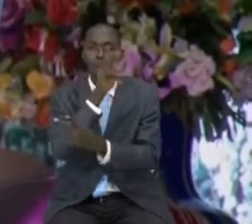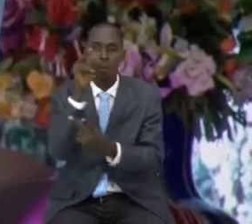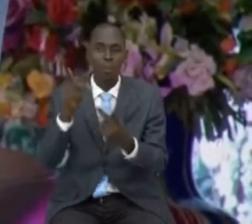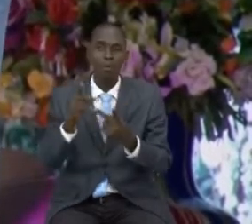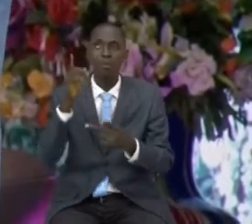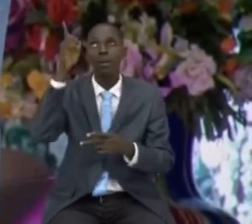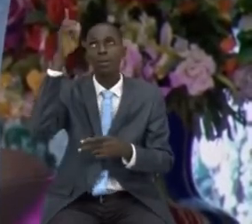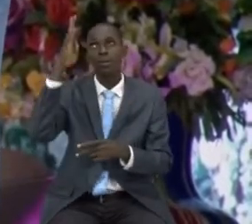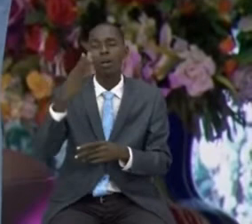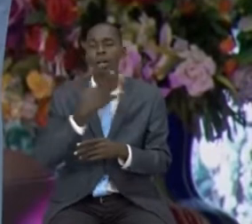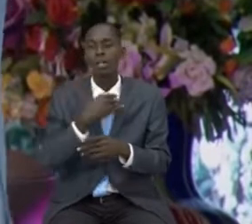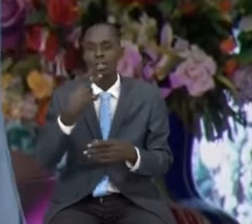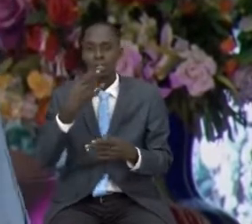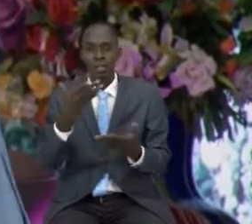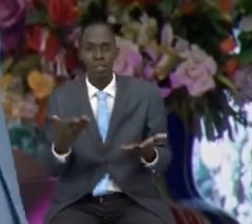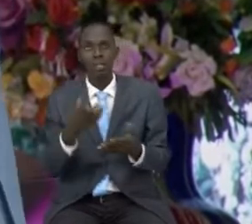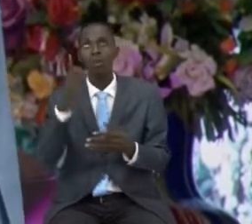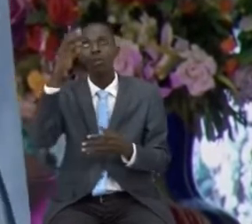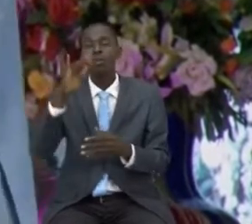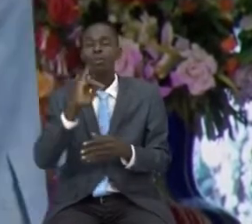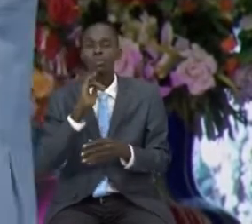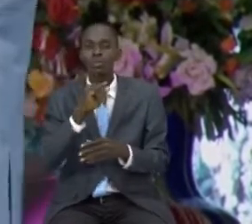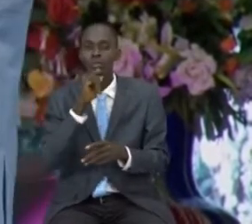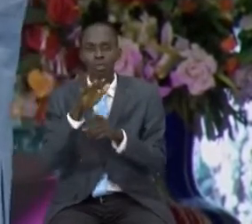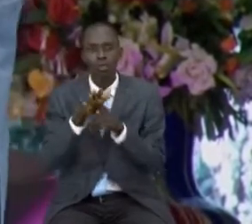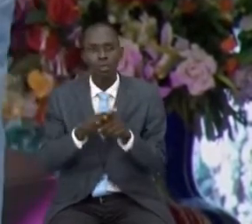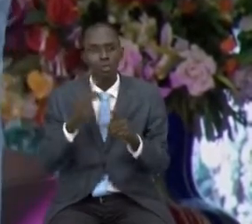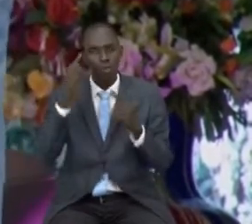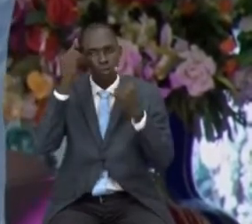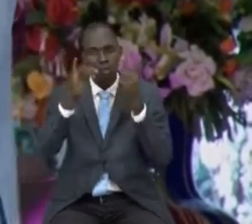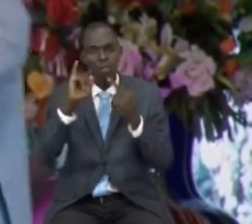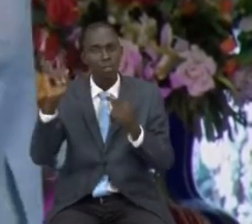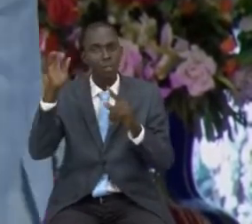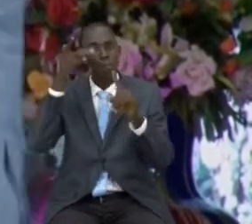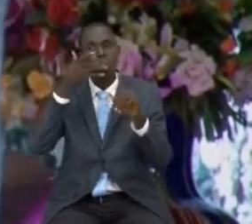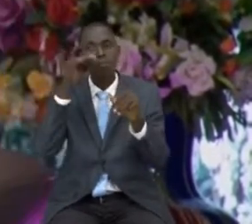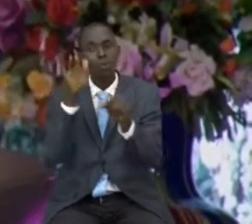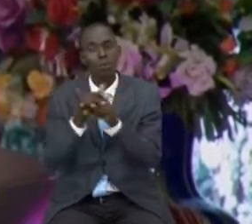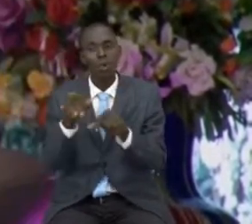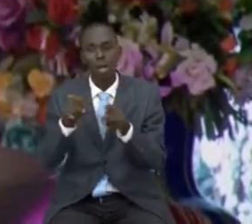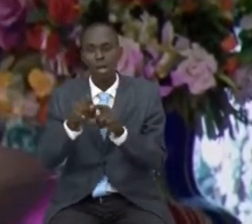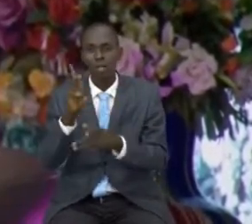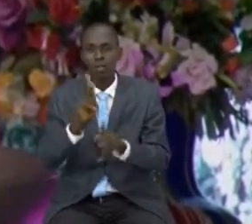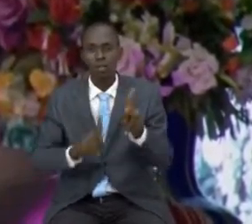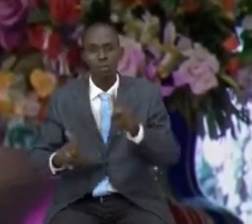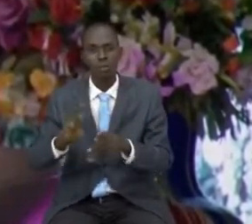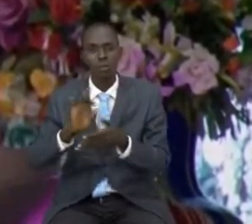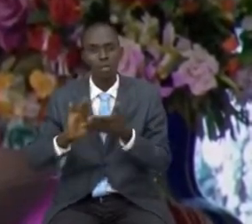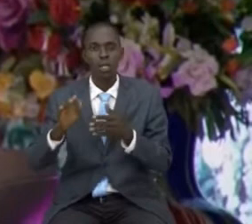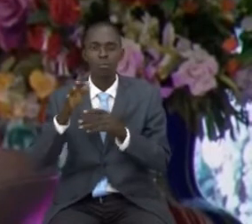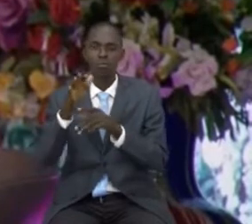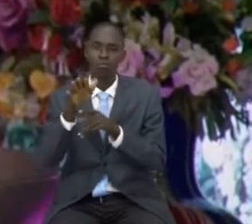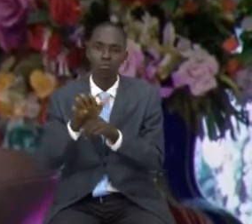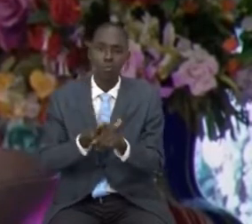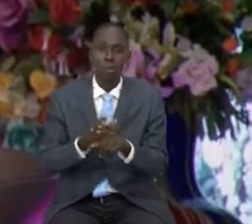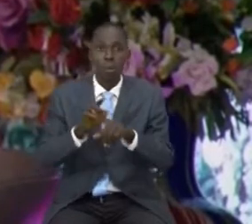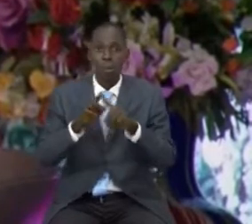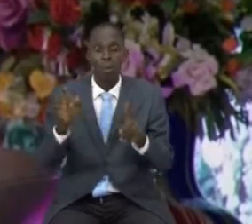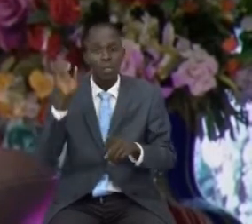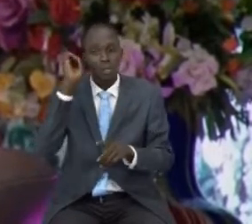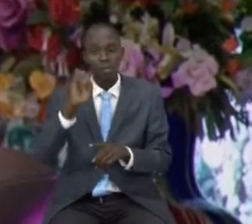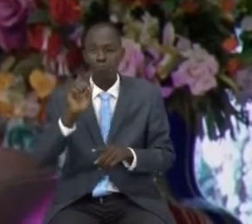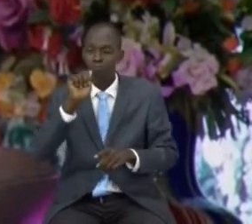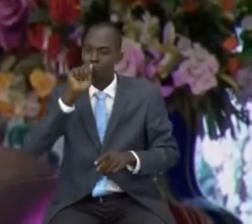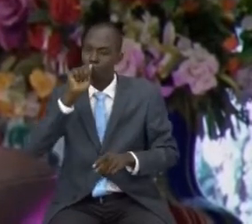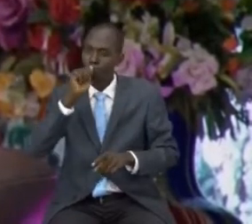Lord is not slack concerning his promise, as some men count slackness, but is long-suffering